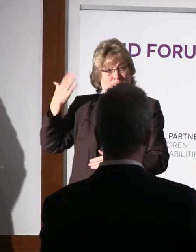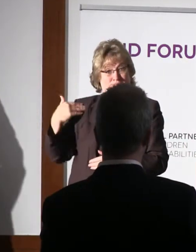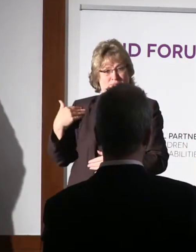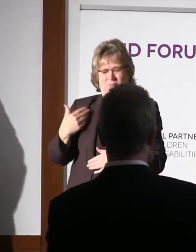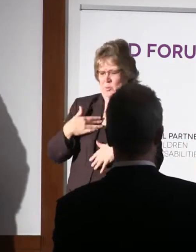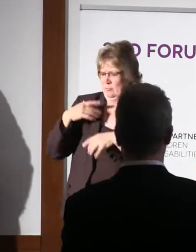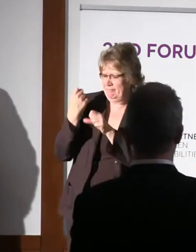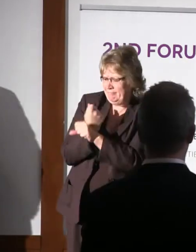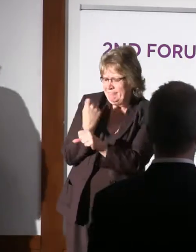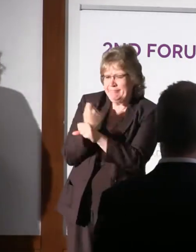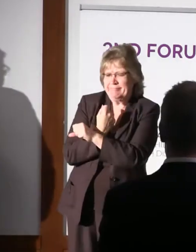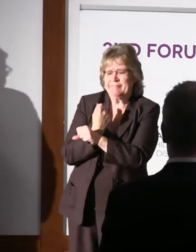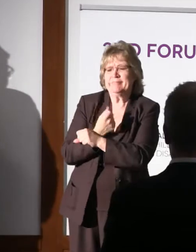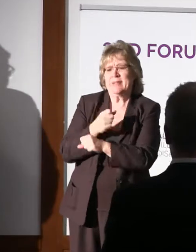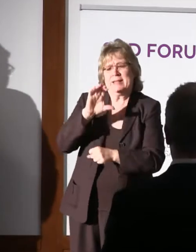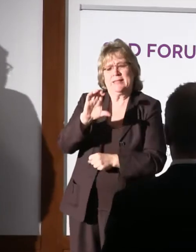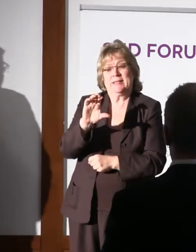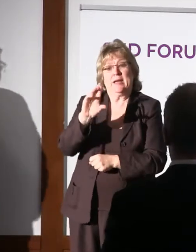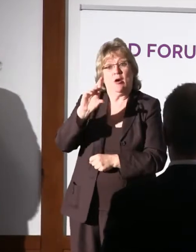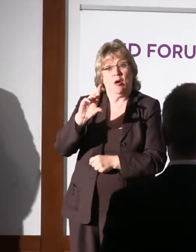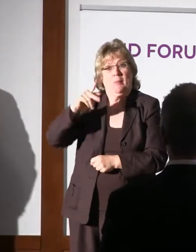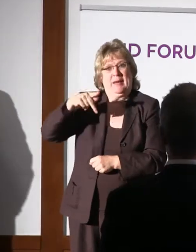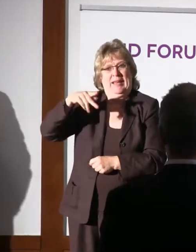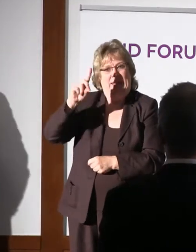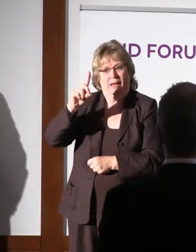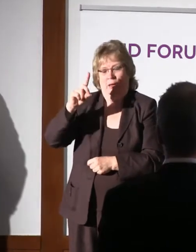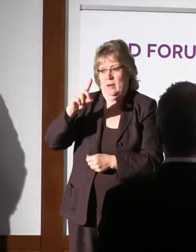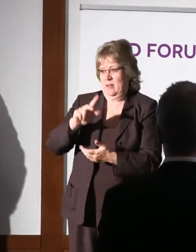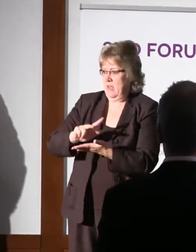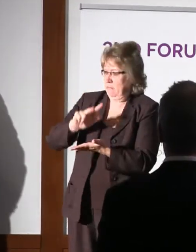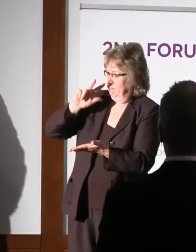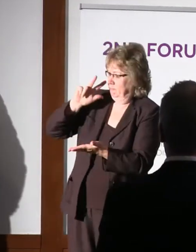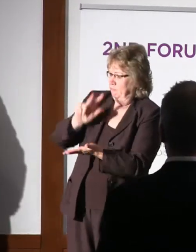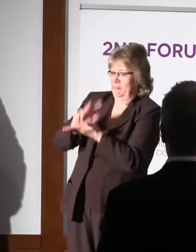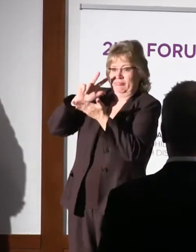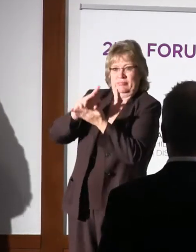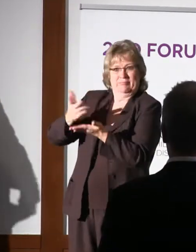of Persons with Disabilities was officially launched.